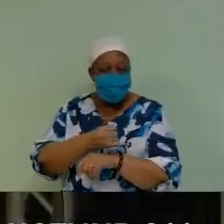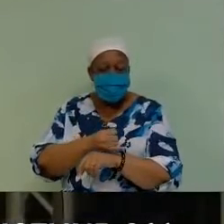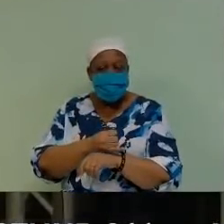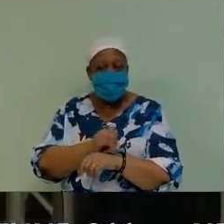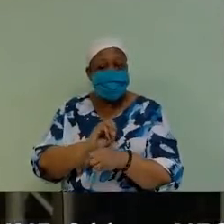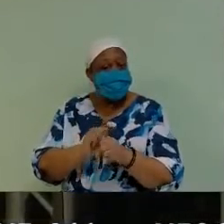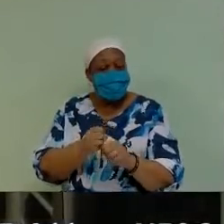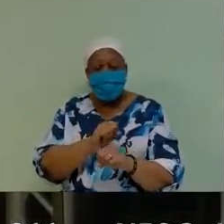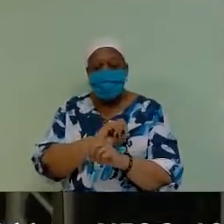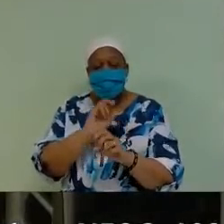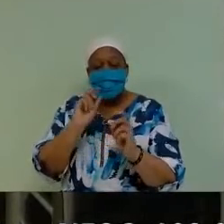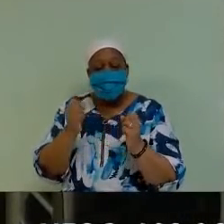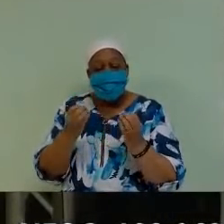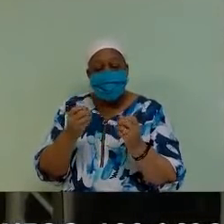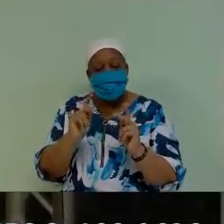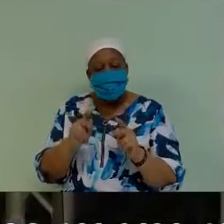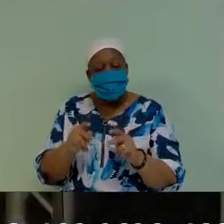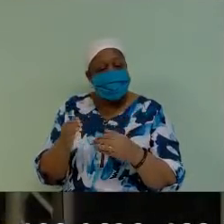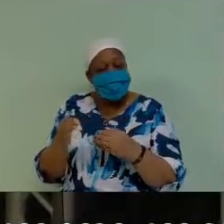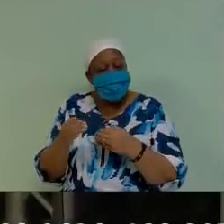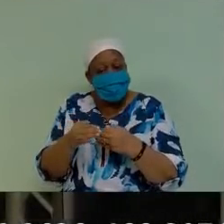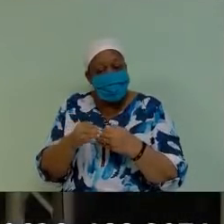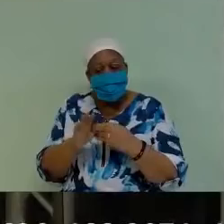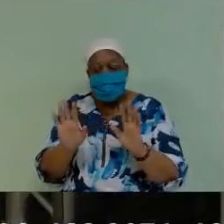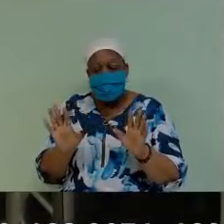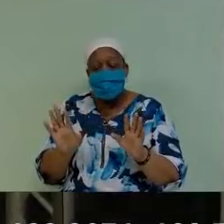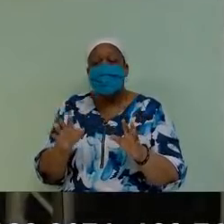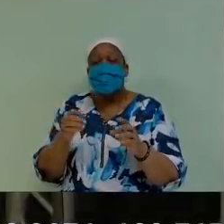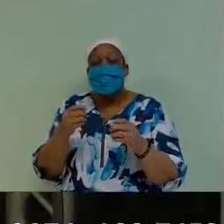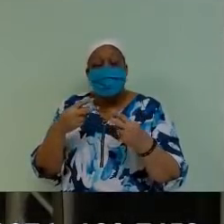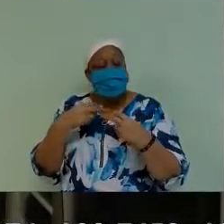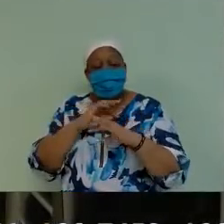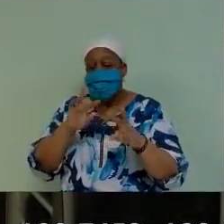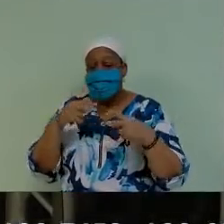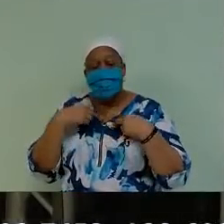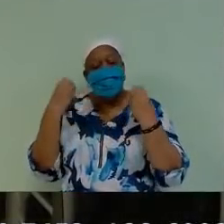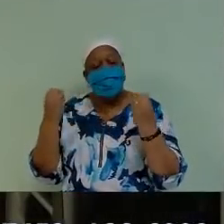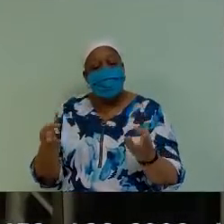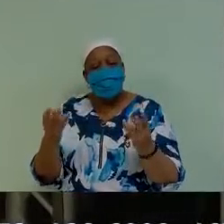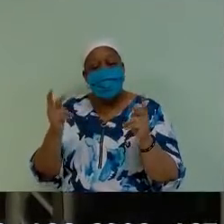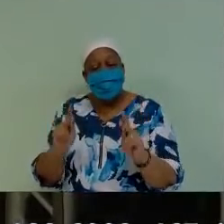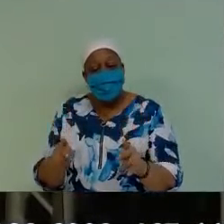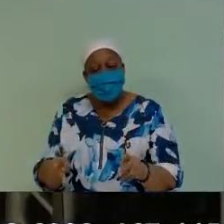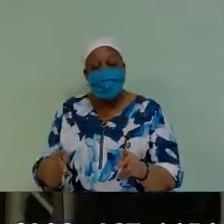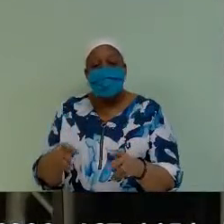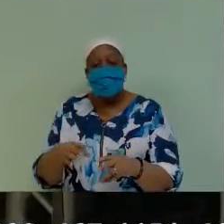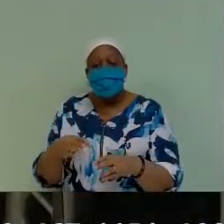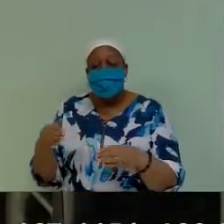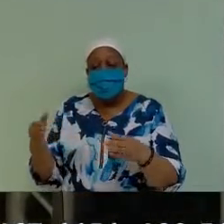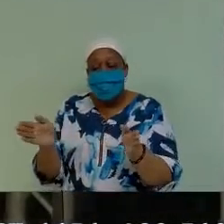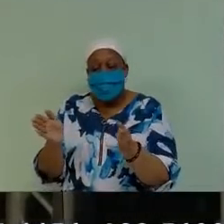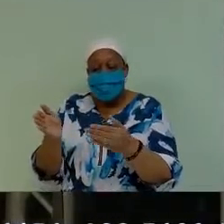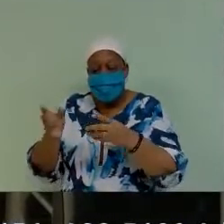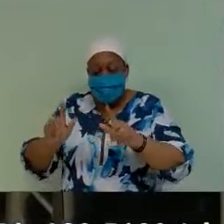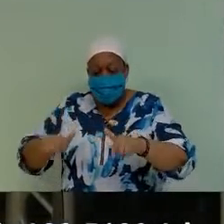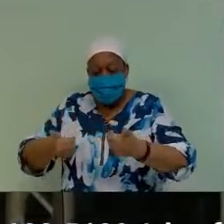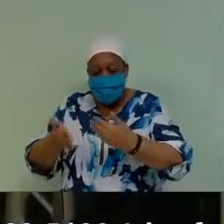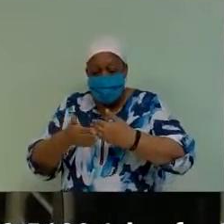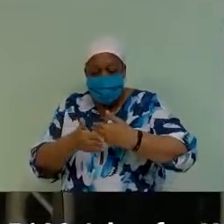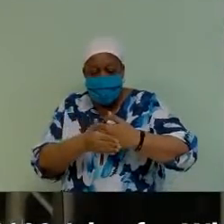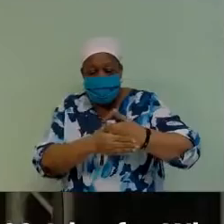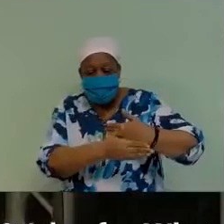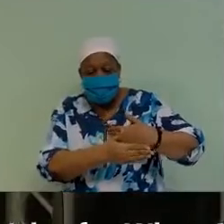borders, and the fact that they had a low population density. Now let's look at St. Kitts now. We had a total of